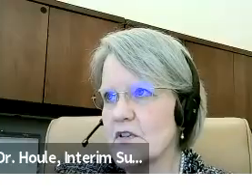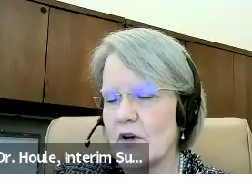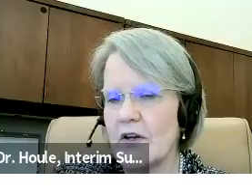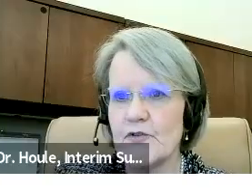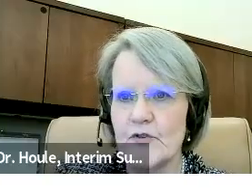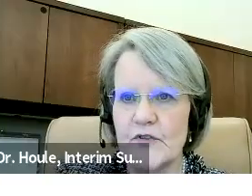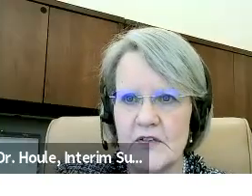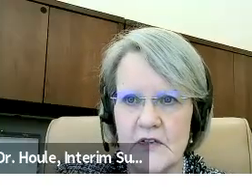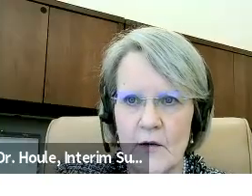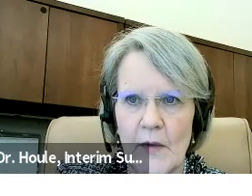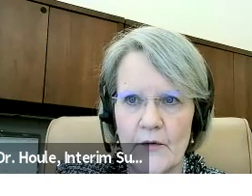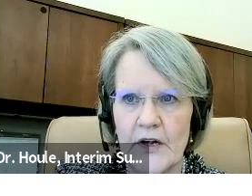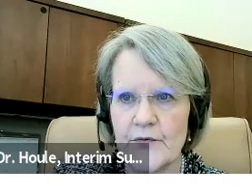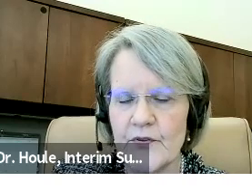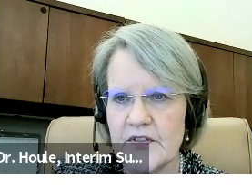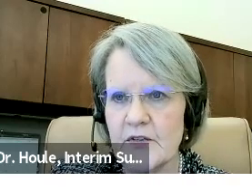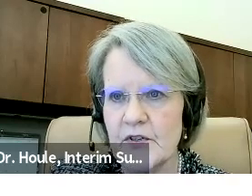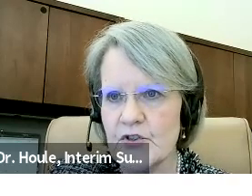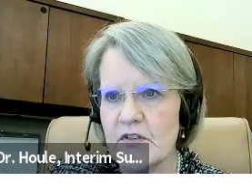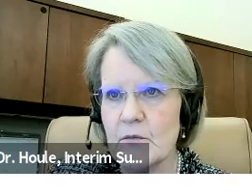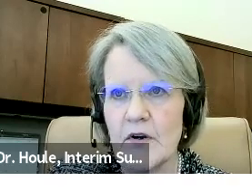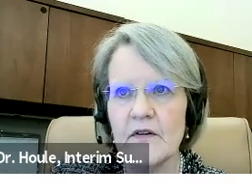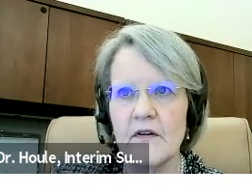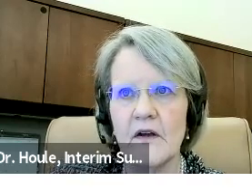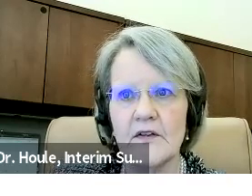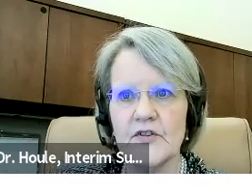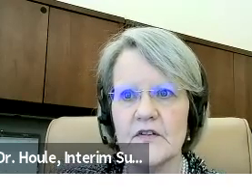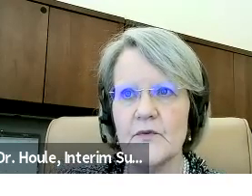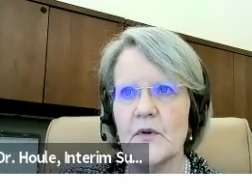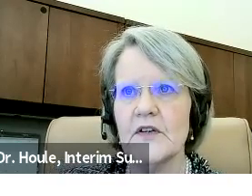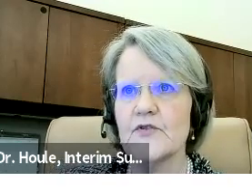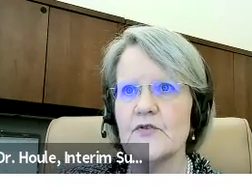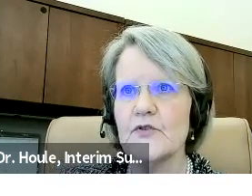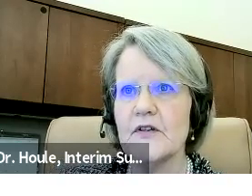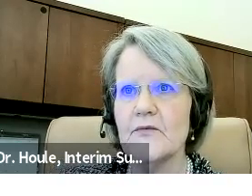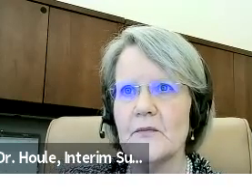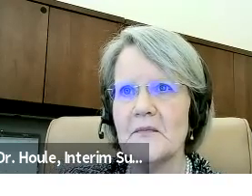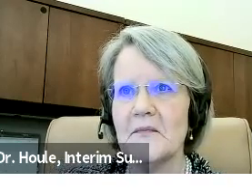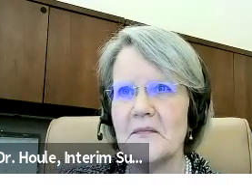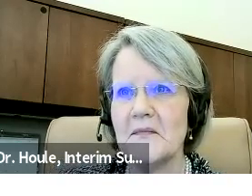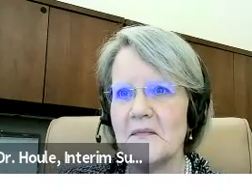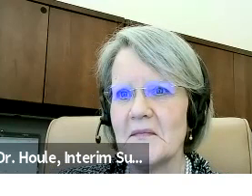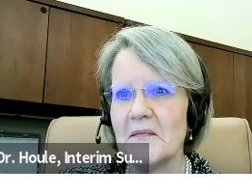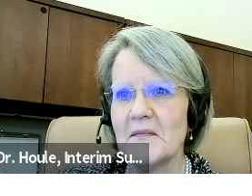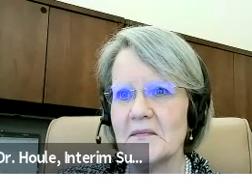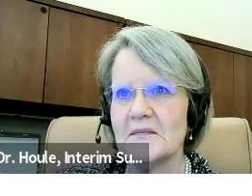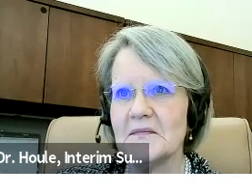And the last person I want to introduce is our moderator for this evening, Justin Martin. Justin, if you want to introduce yourself.